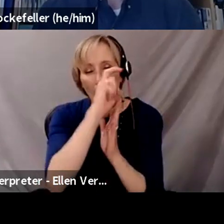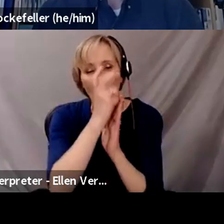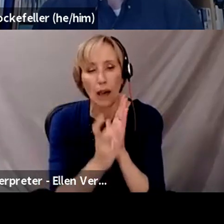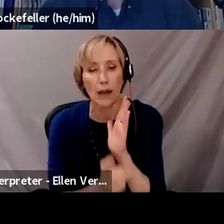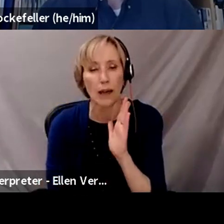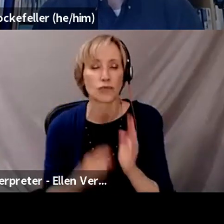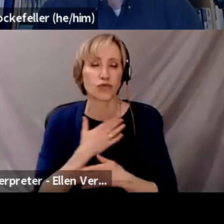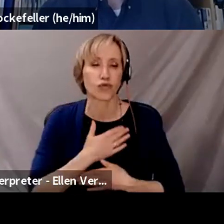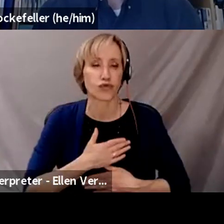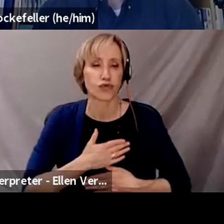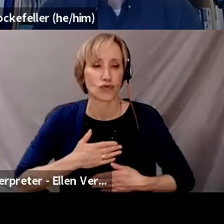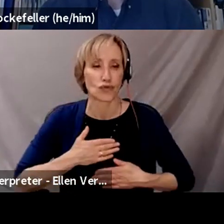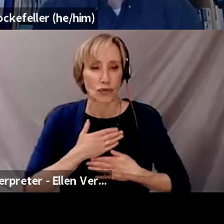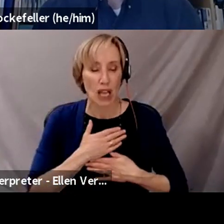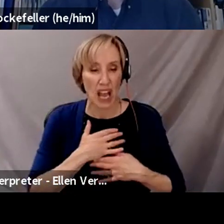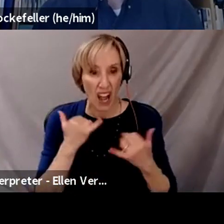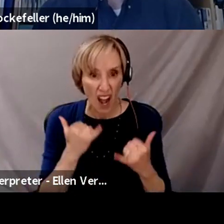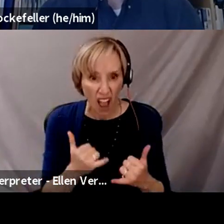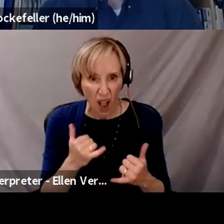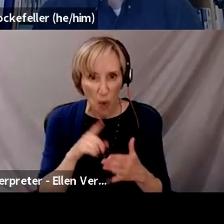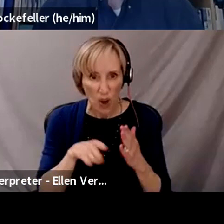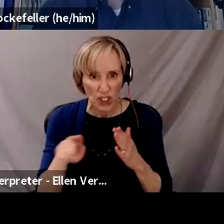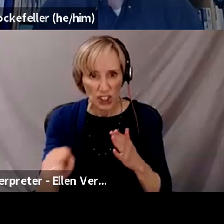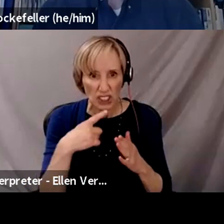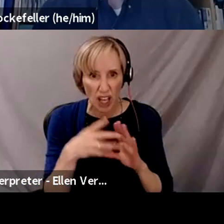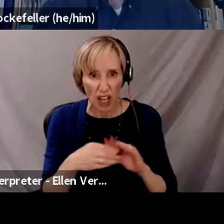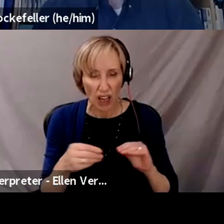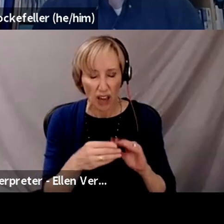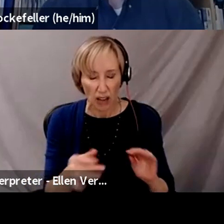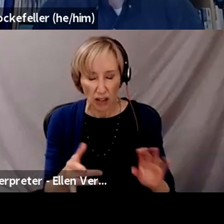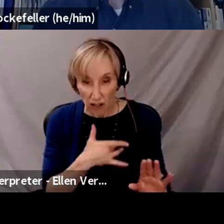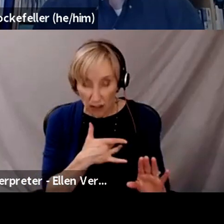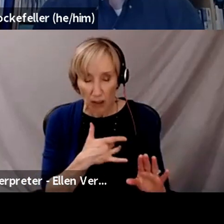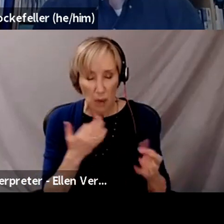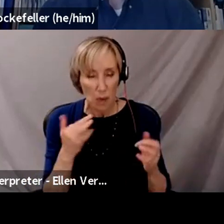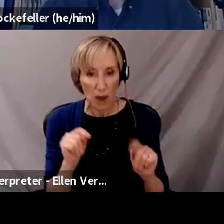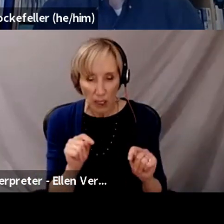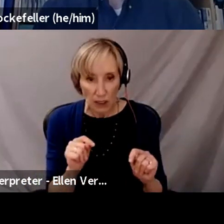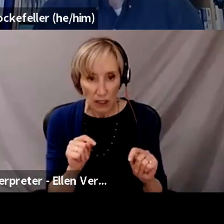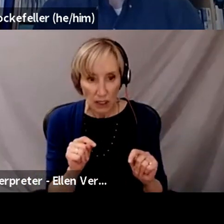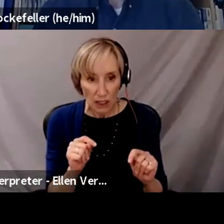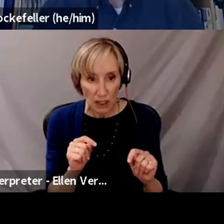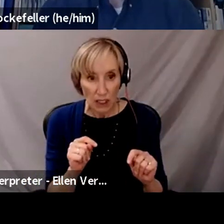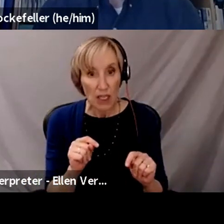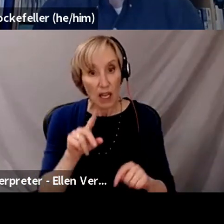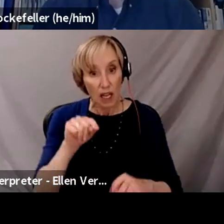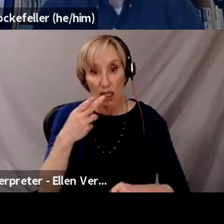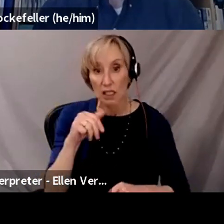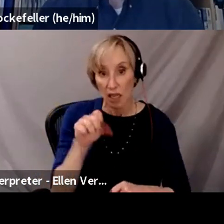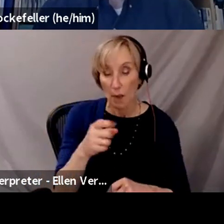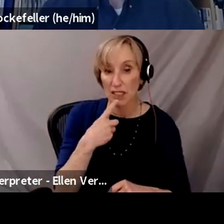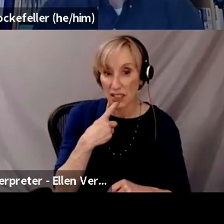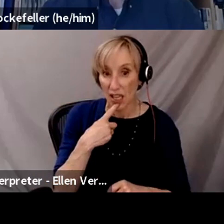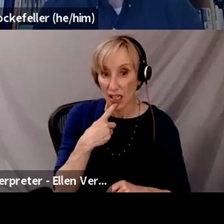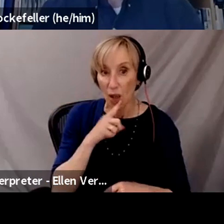author. And I think this kind of goes back to the concept Thomas was talking about earlier about how othering is actually dangerous. Because often when I hear